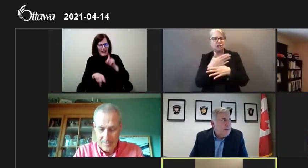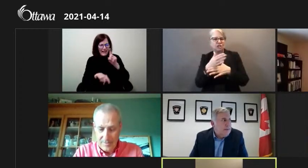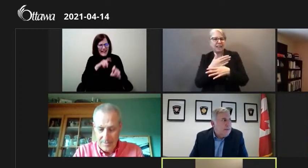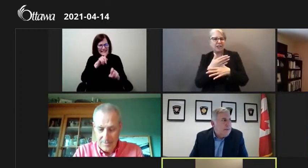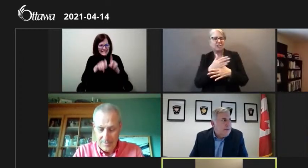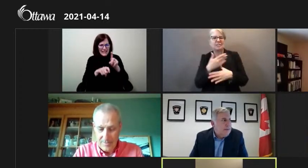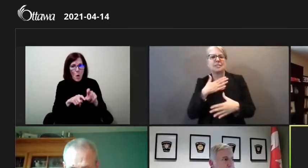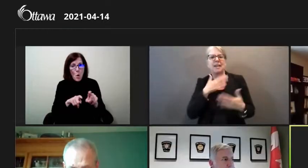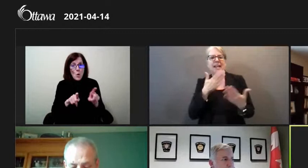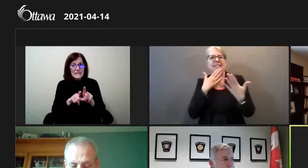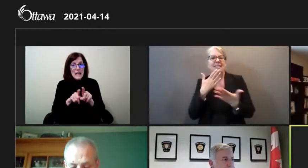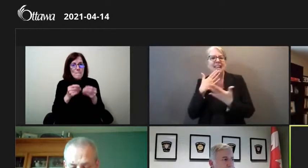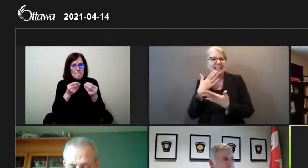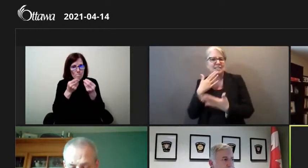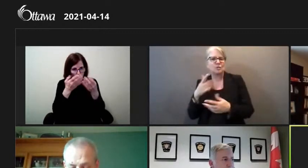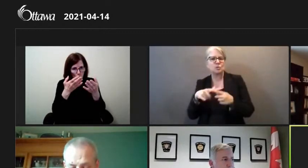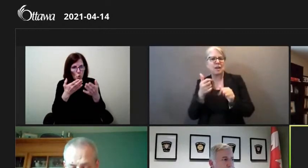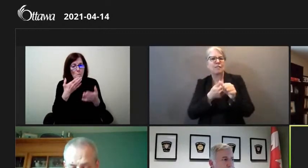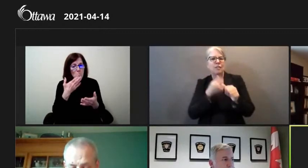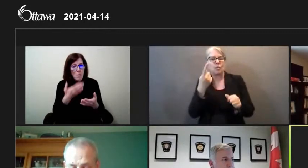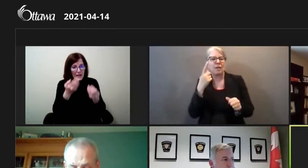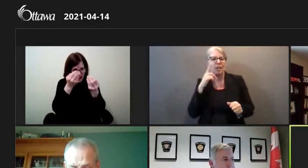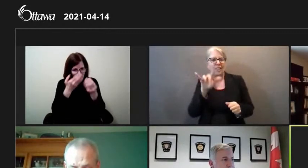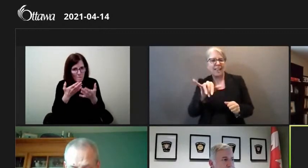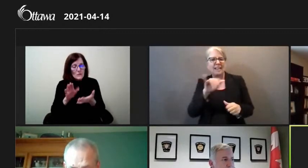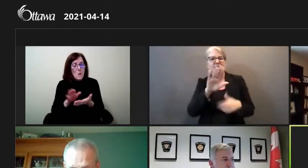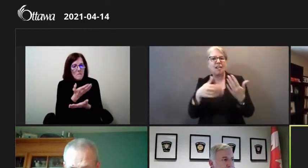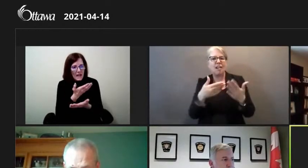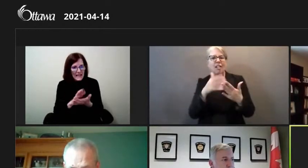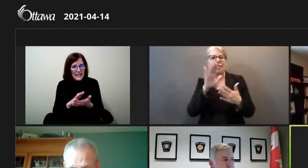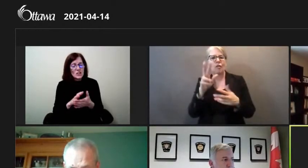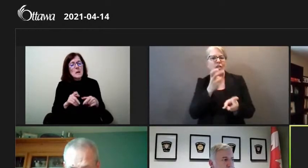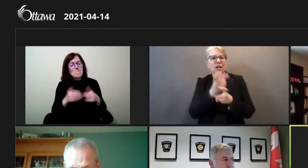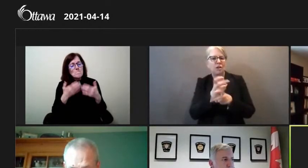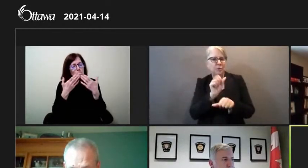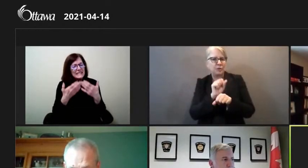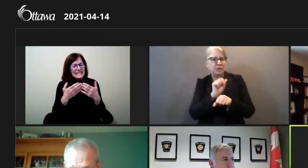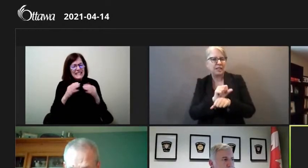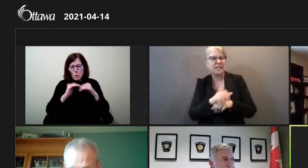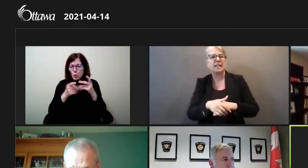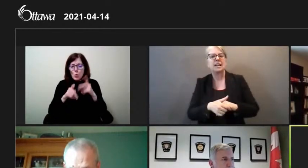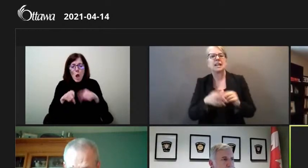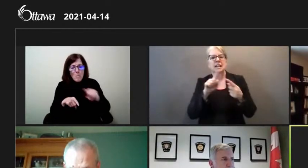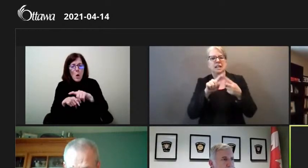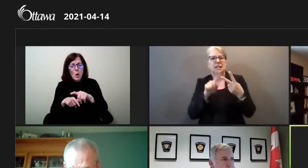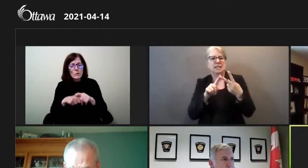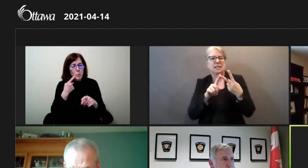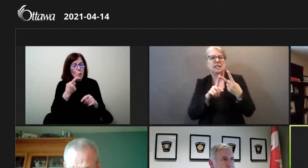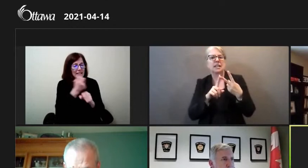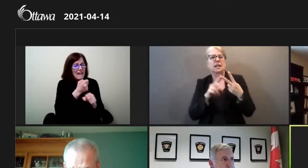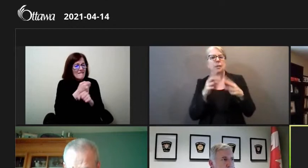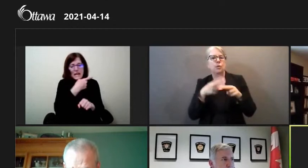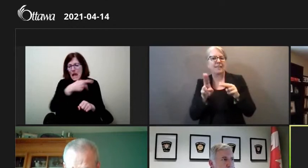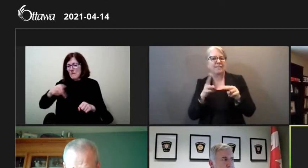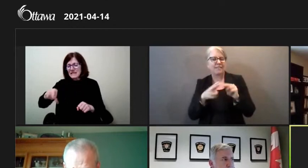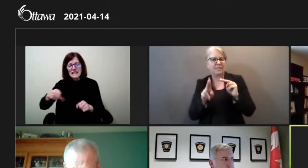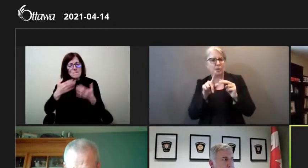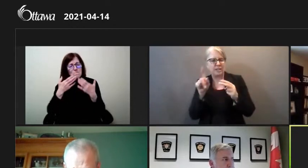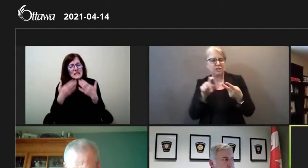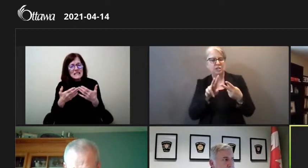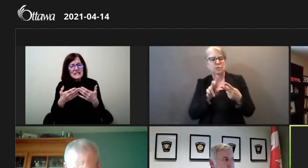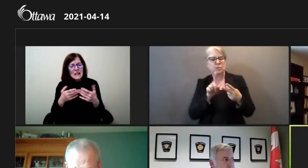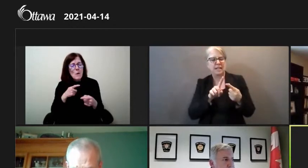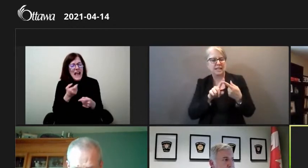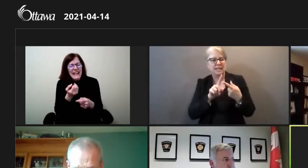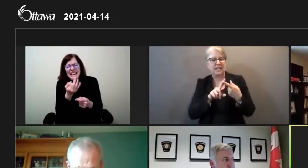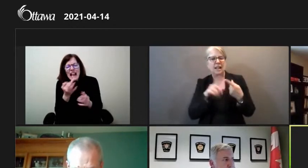my thanks to everyone for that and for all your hard work. Just a couple brief questions, hopefully. So one